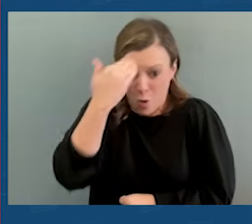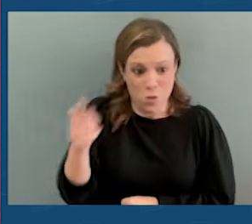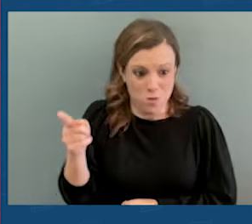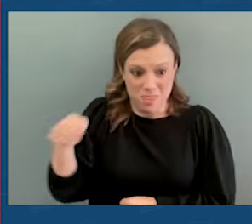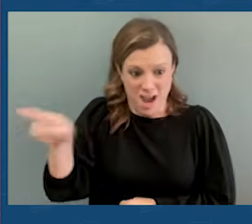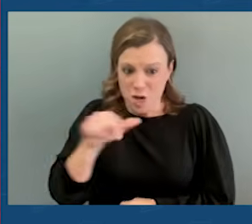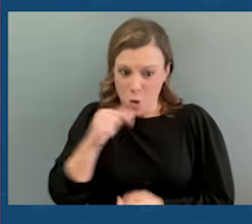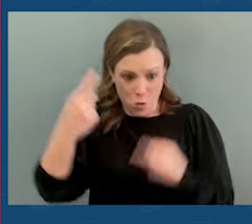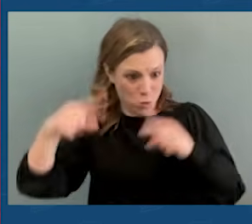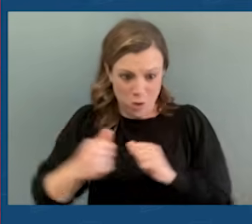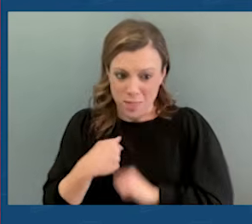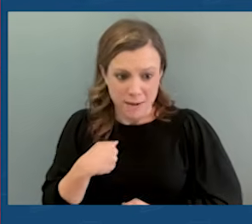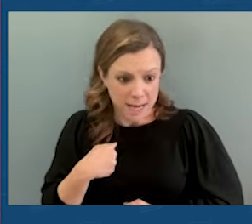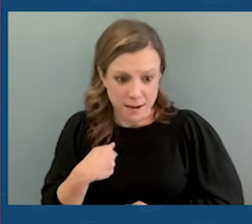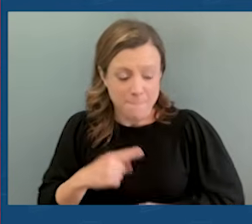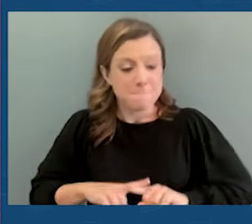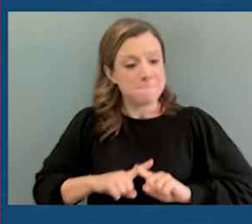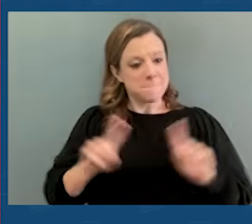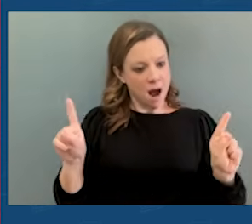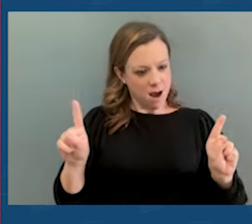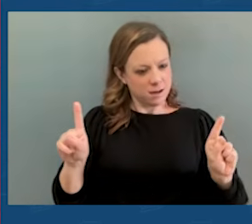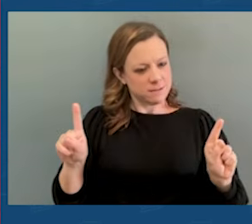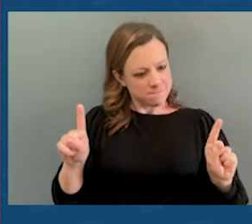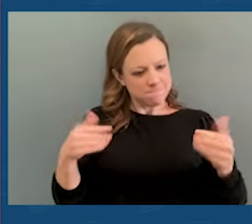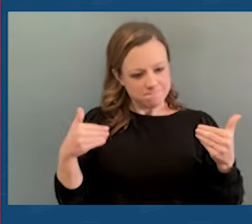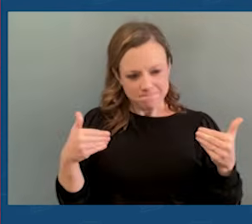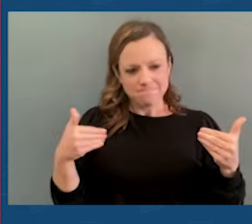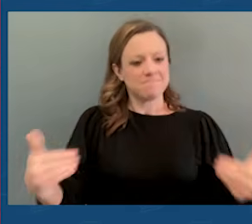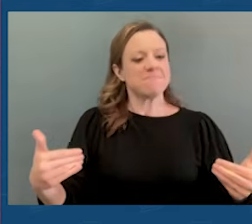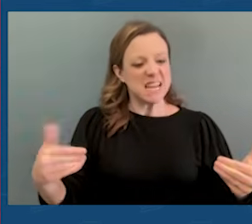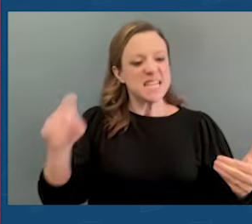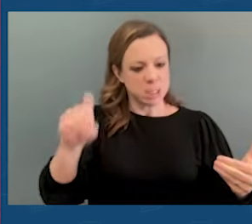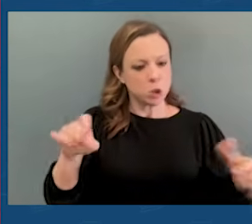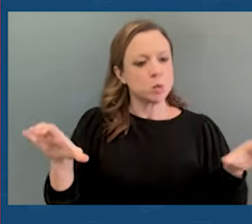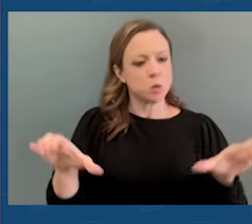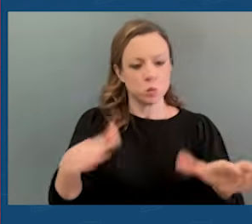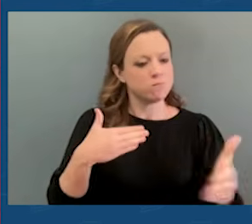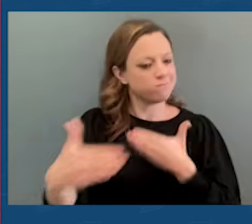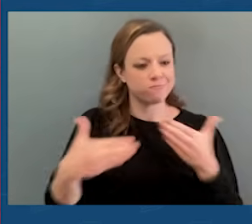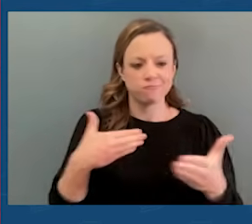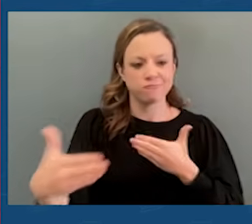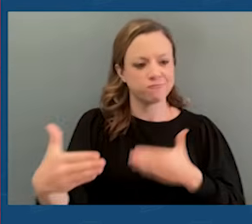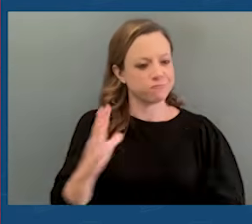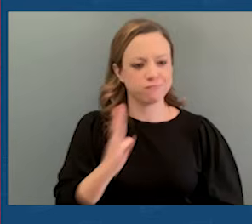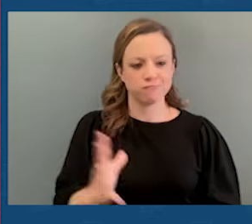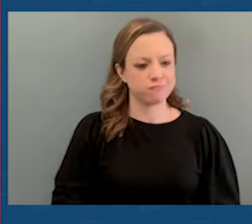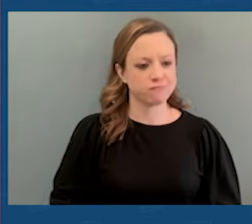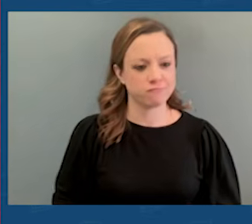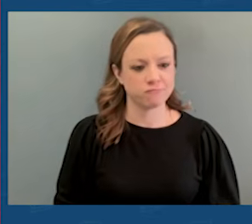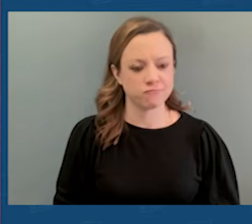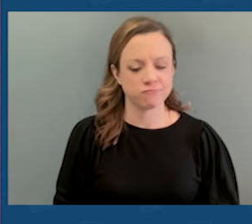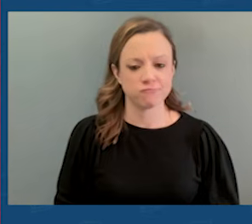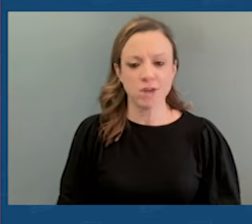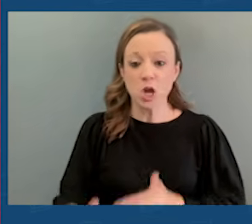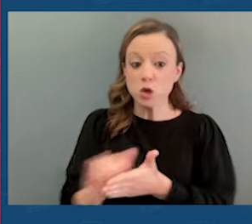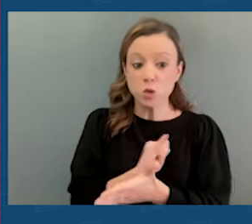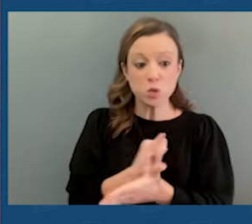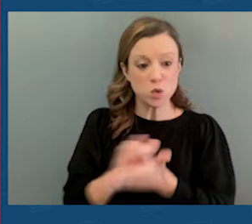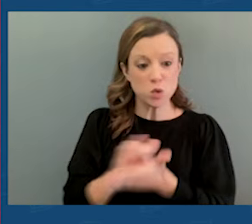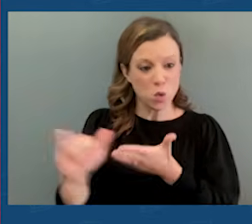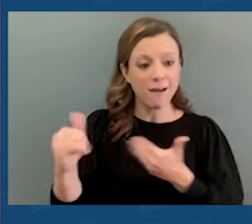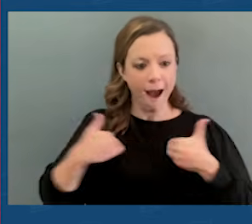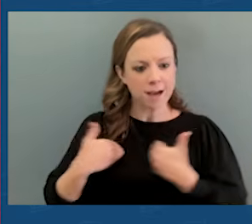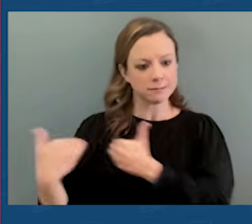that this has to be done. New York has a role to play. We have a role